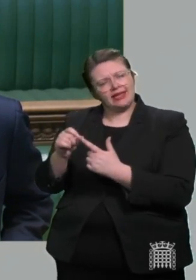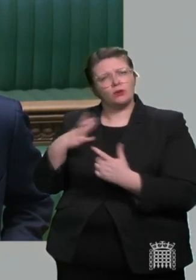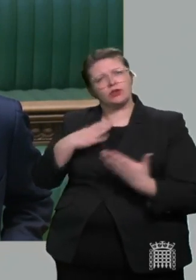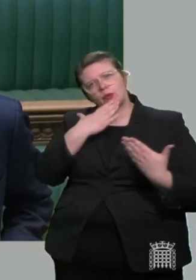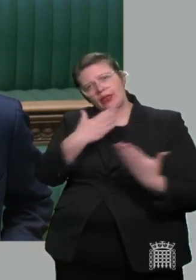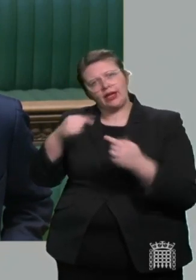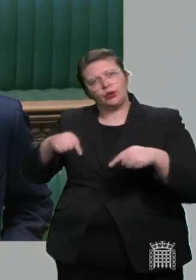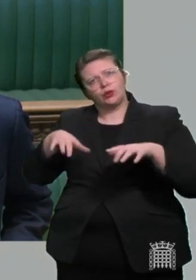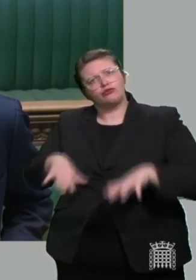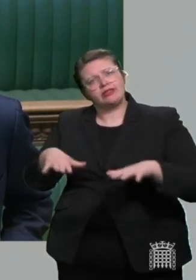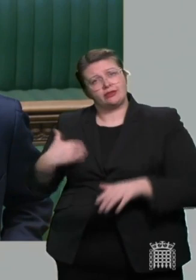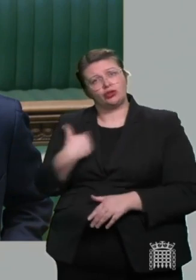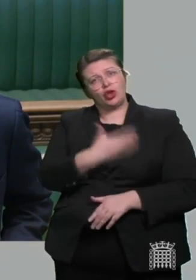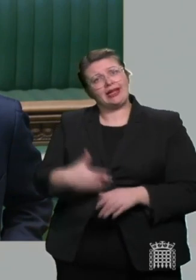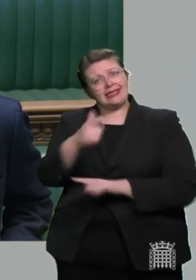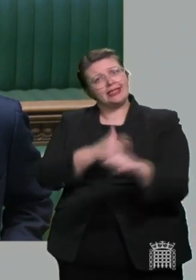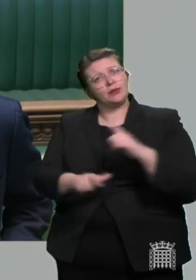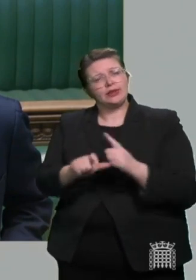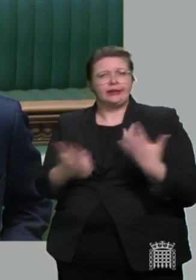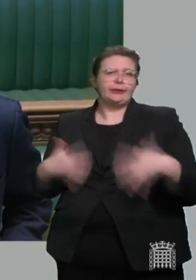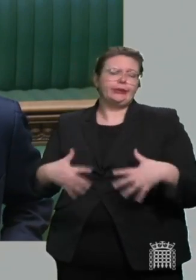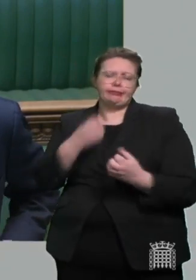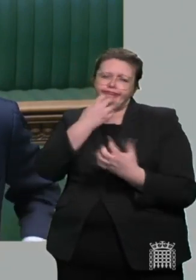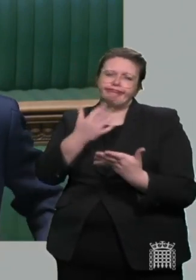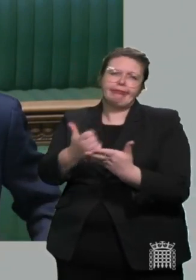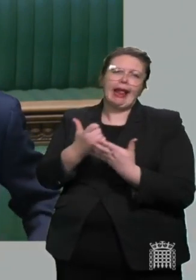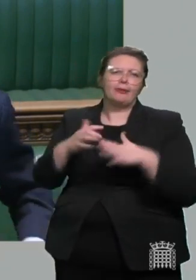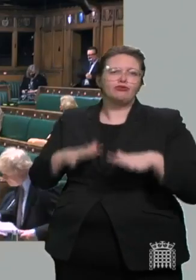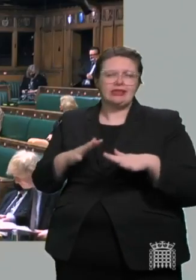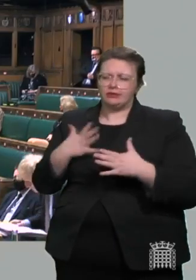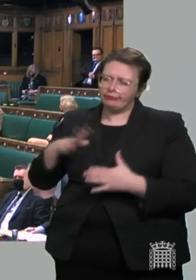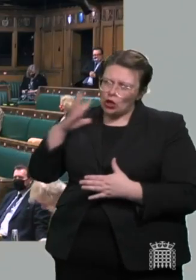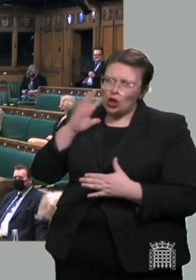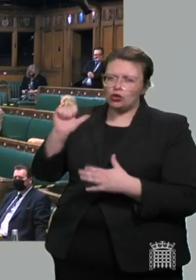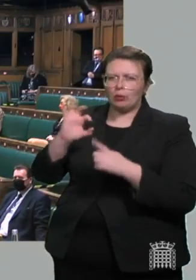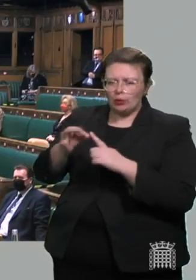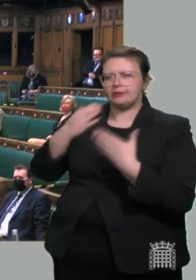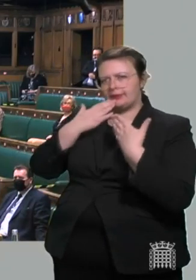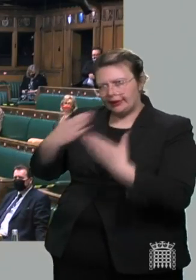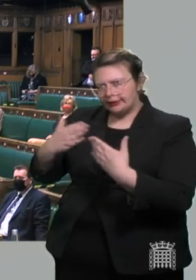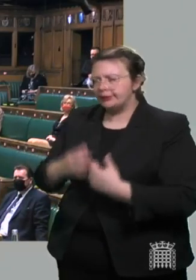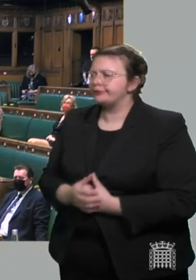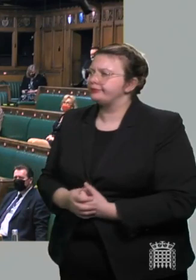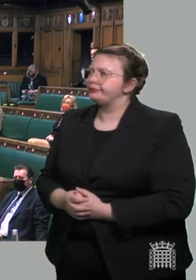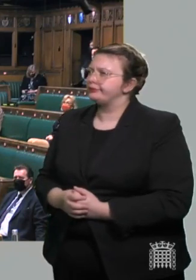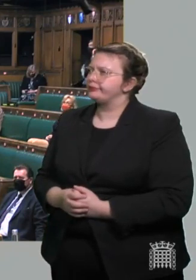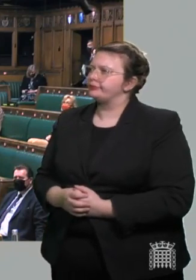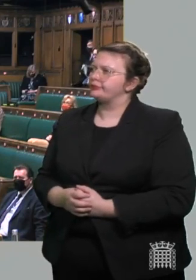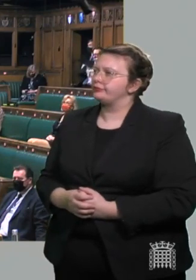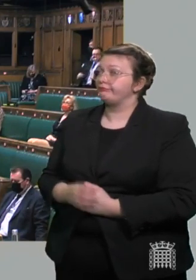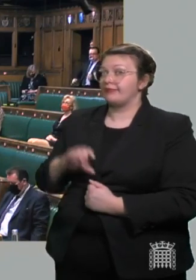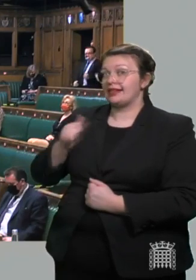amazing contribution, and her message has been heard loud and clear. Right, let's head to John Stevenson. John.